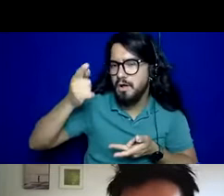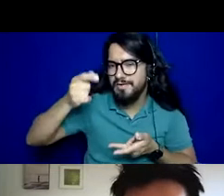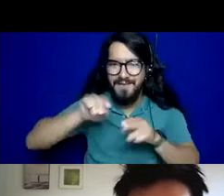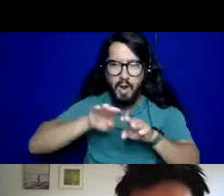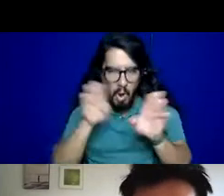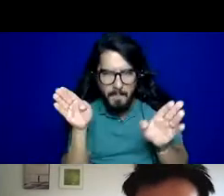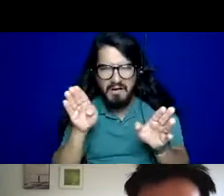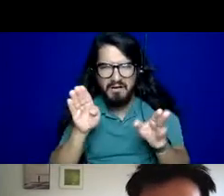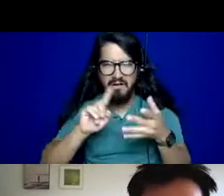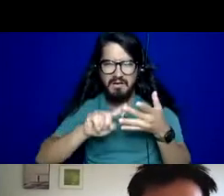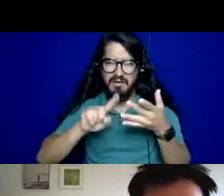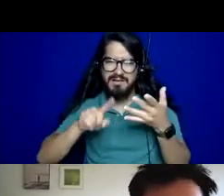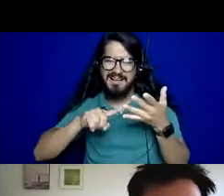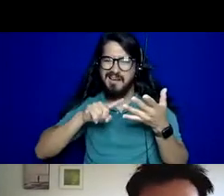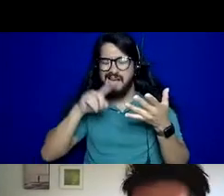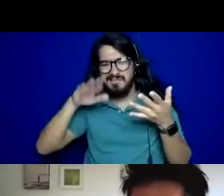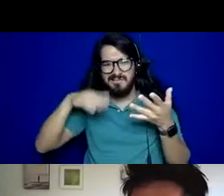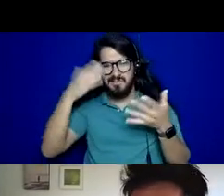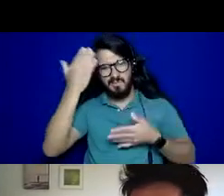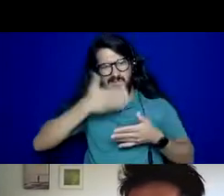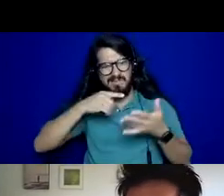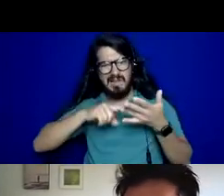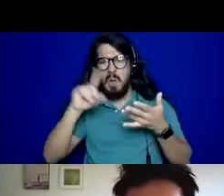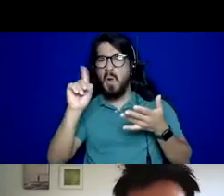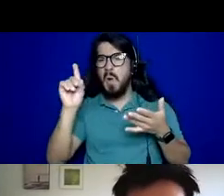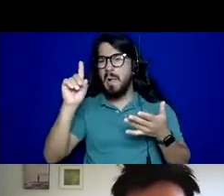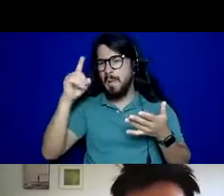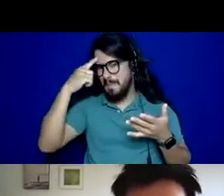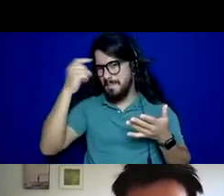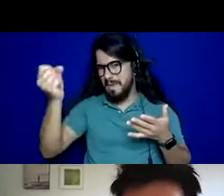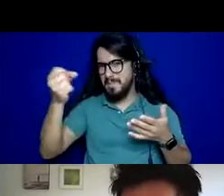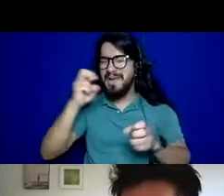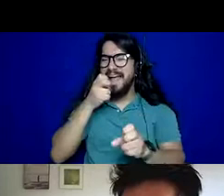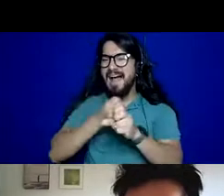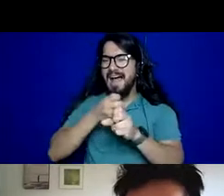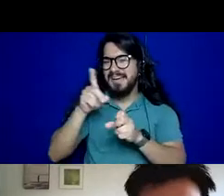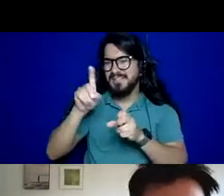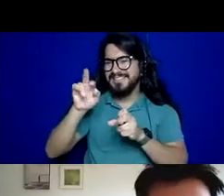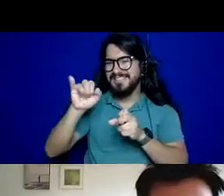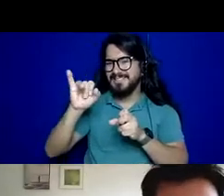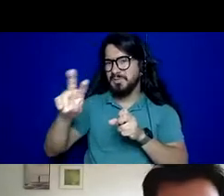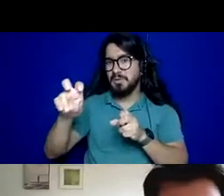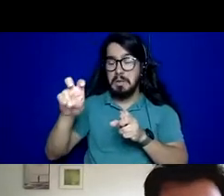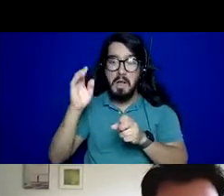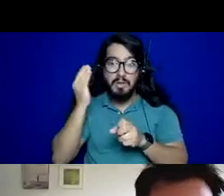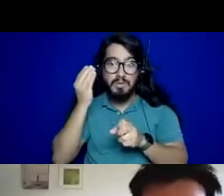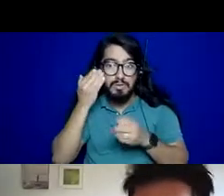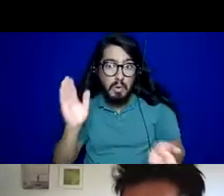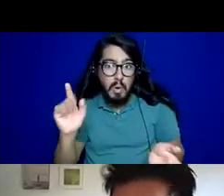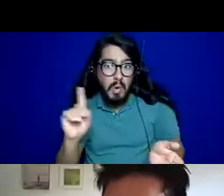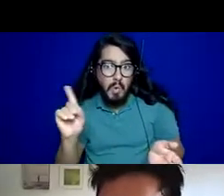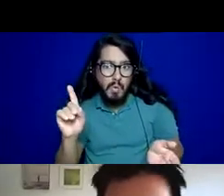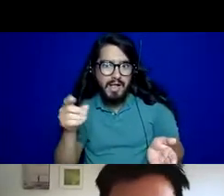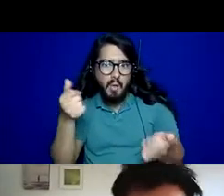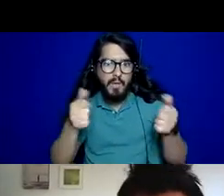Things that were less obvious to me are the memory. So the hard drive in my computer, I actually don't know which side of my computer it's on.